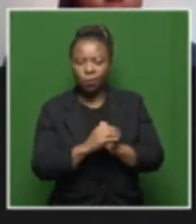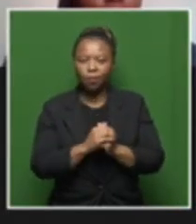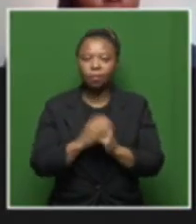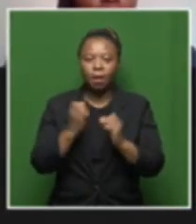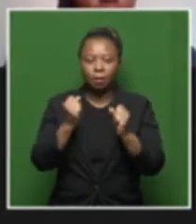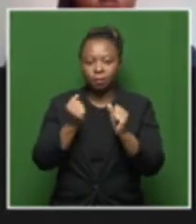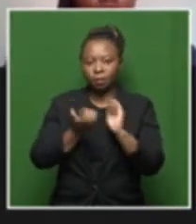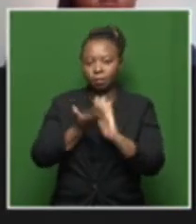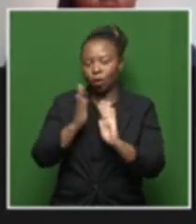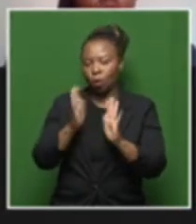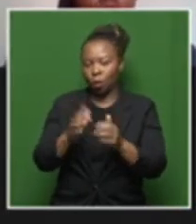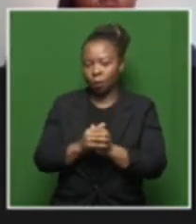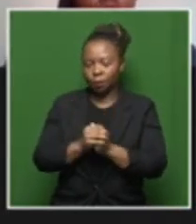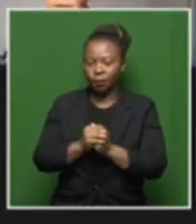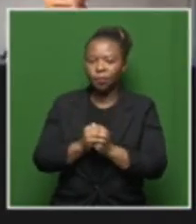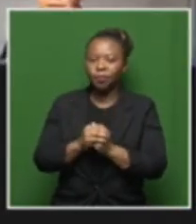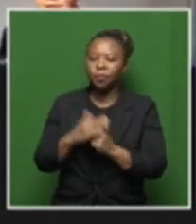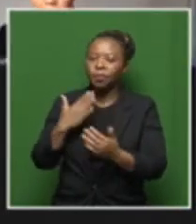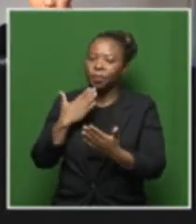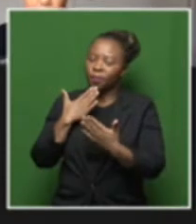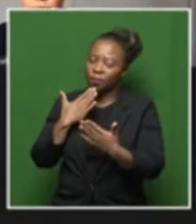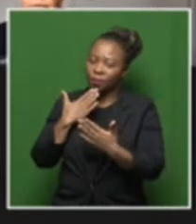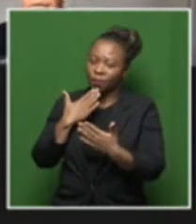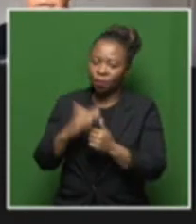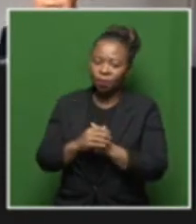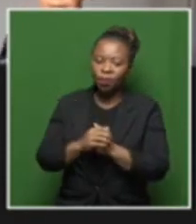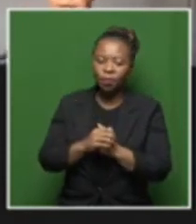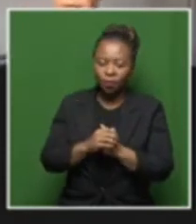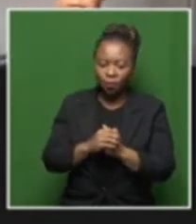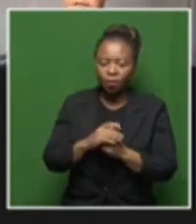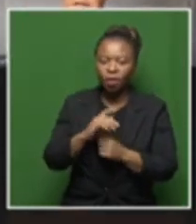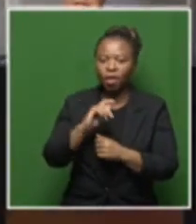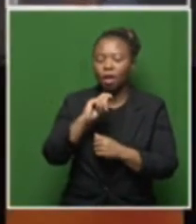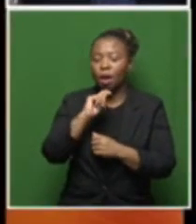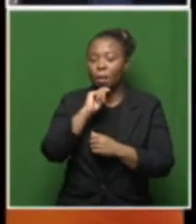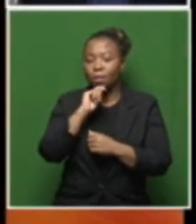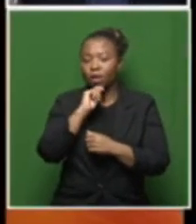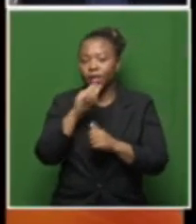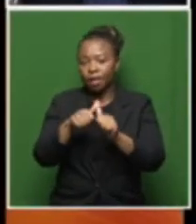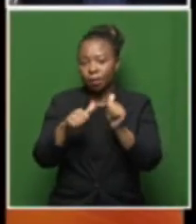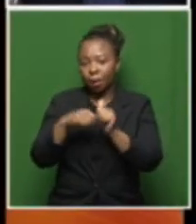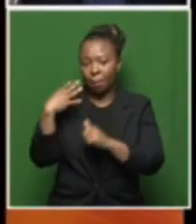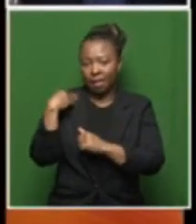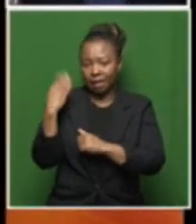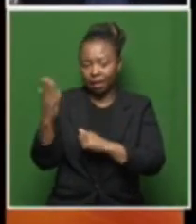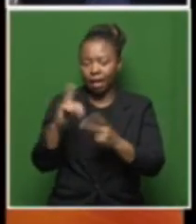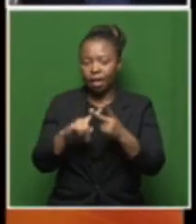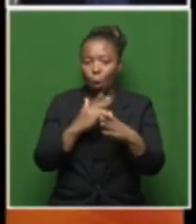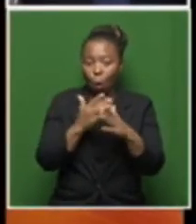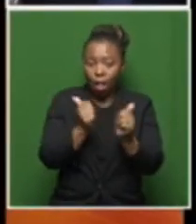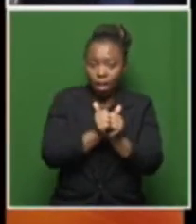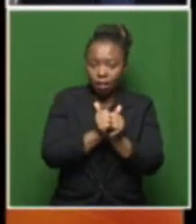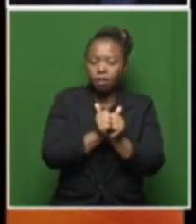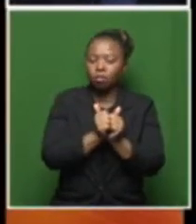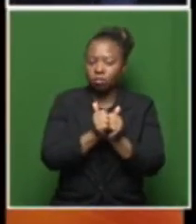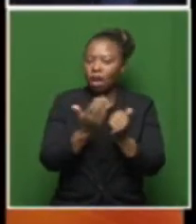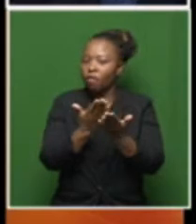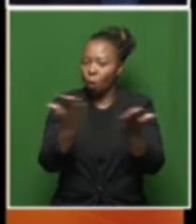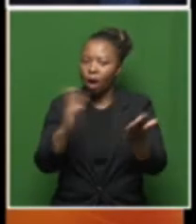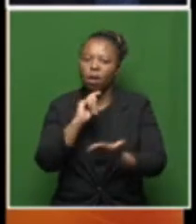much. Thank you very much. Good morning, Deputy Minister, and thank you very much to all the colleagues, and good morning to